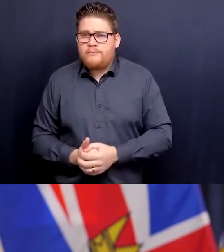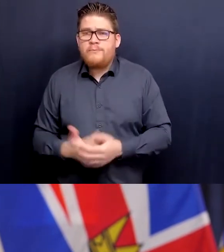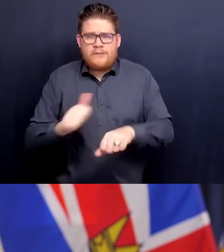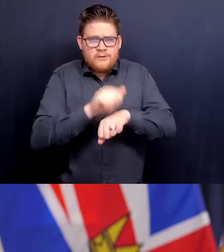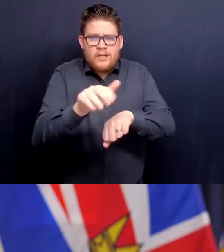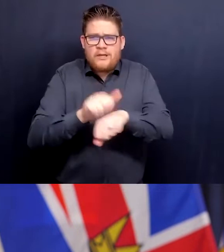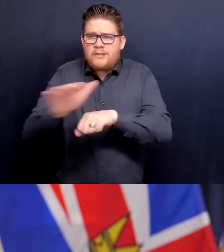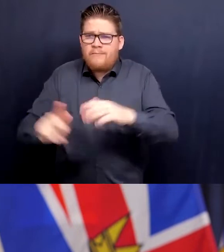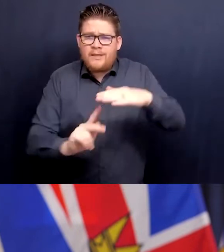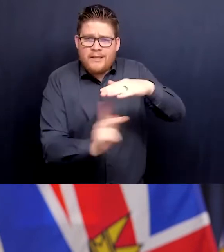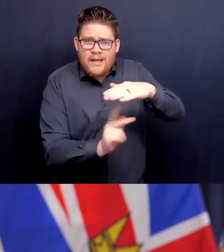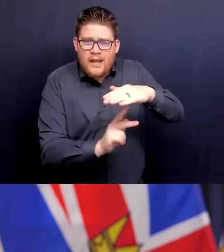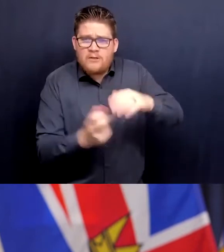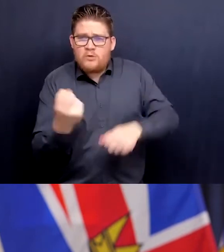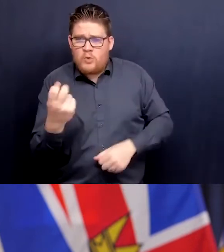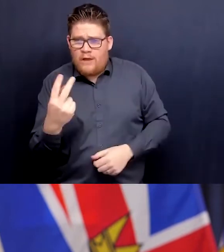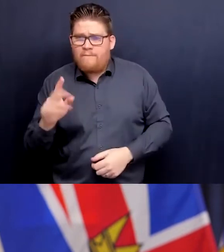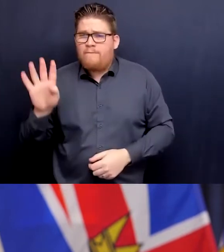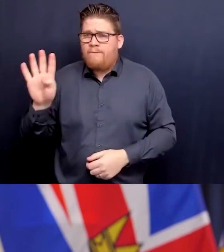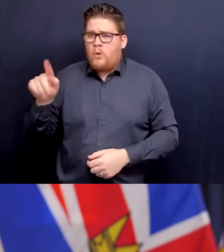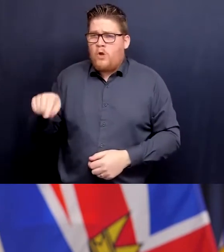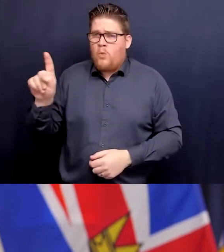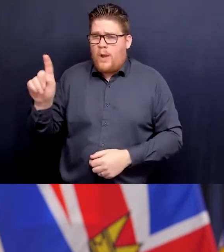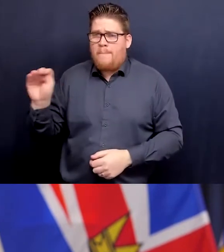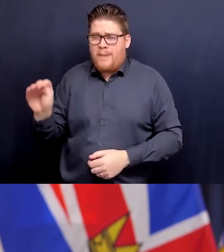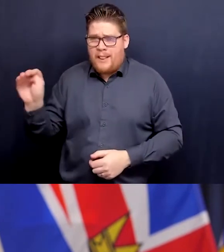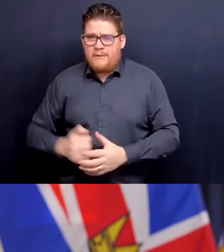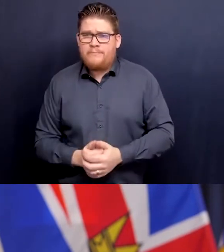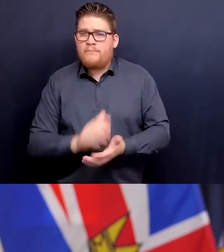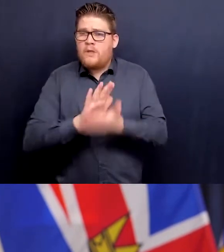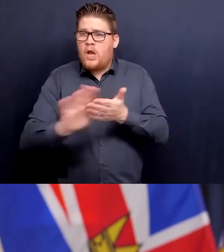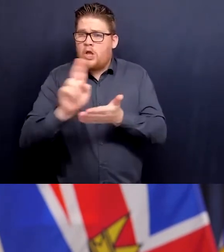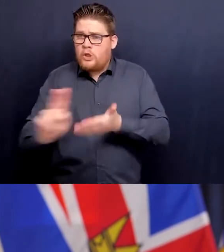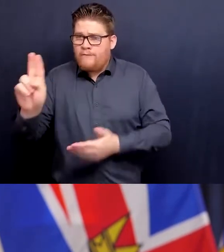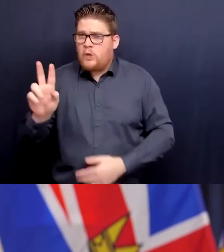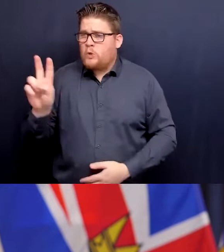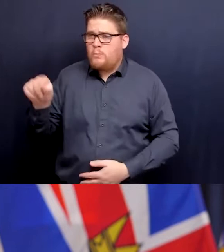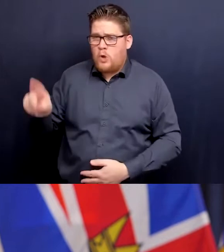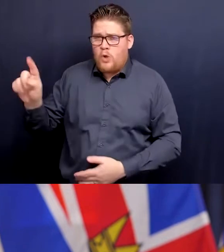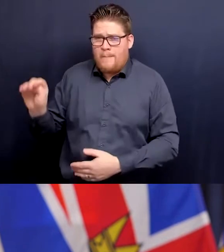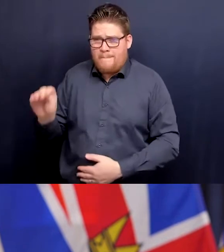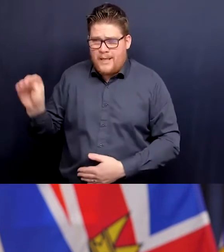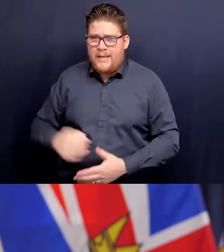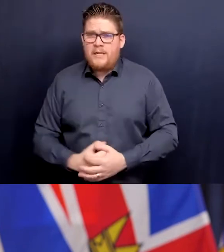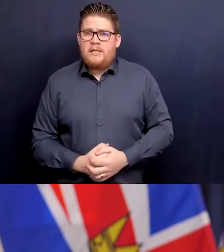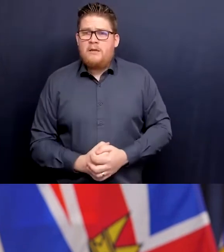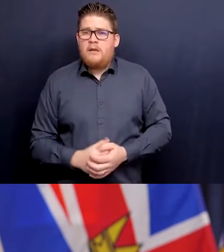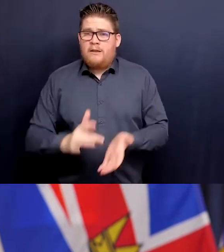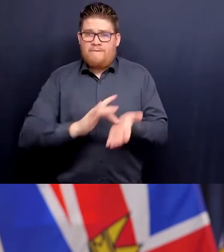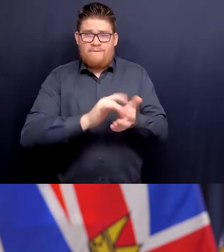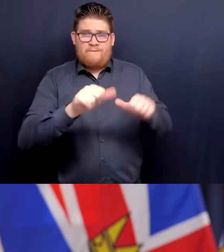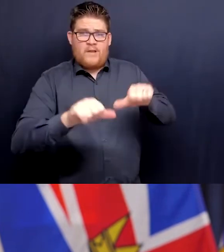province, 2.1 million tests have been distributed to post-secondary institutions, and 5.3 million tests have been sent to pharmacies.